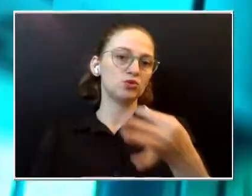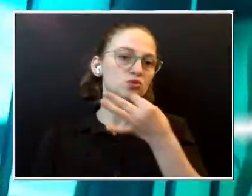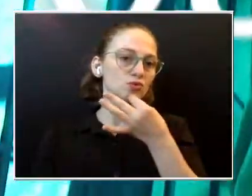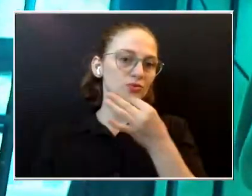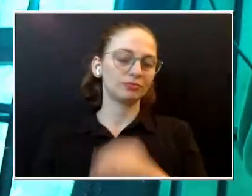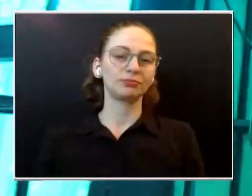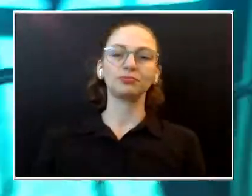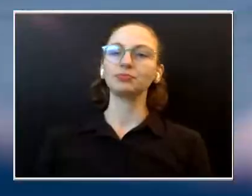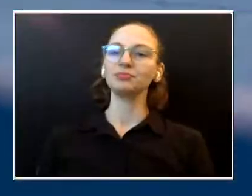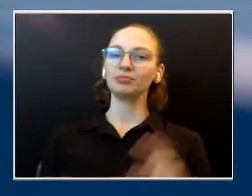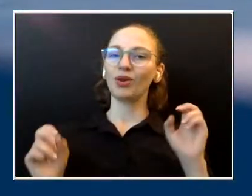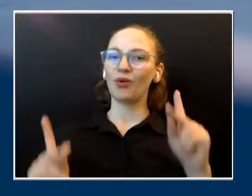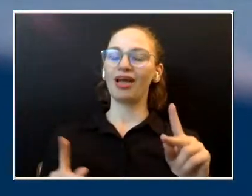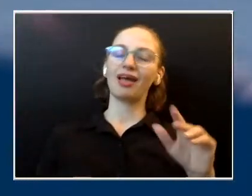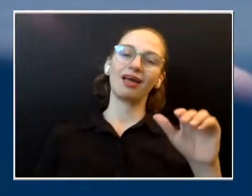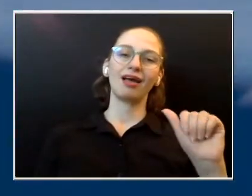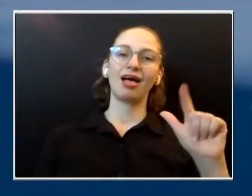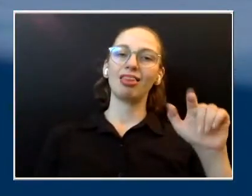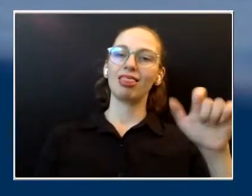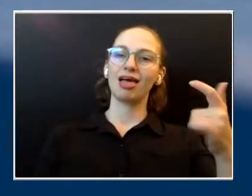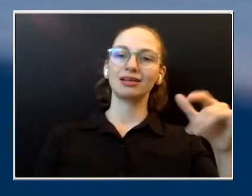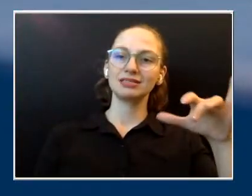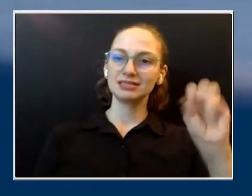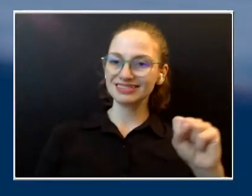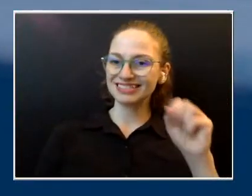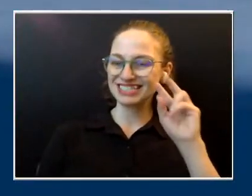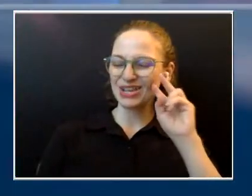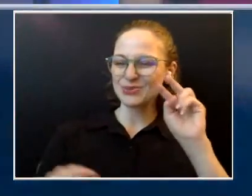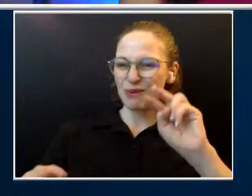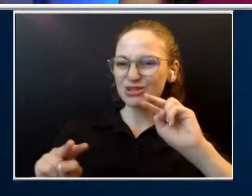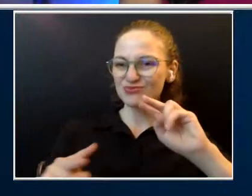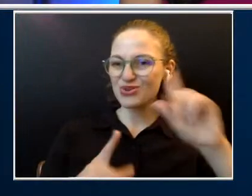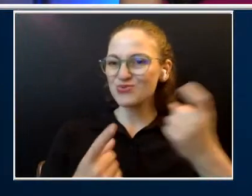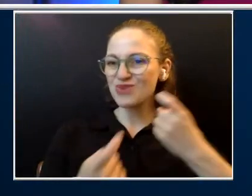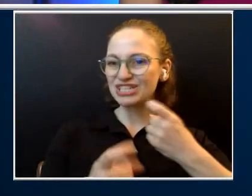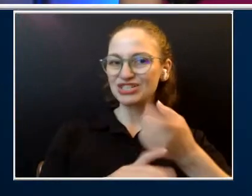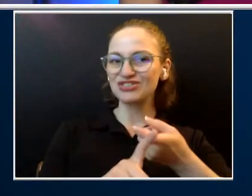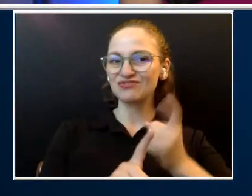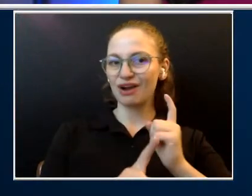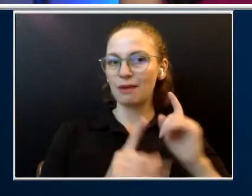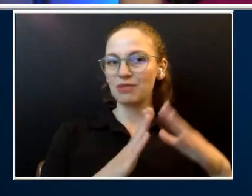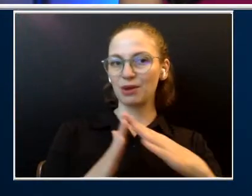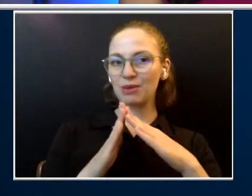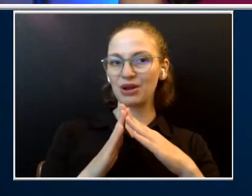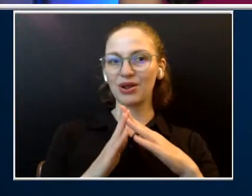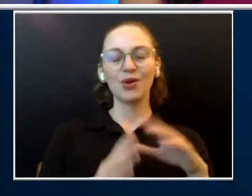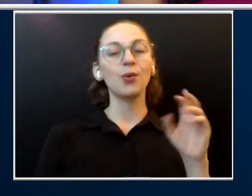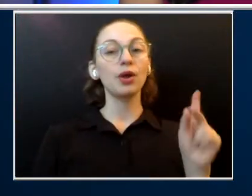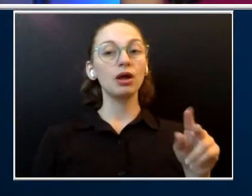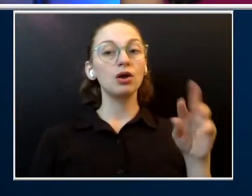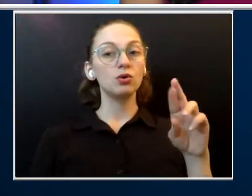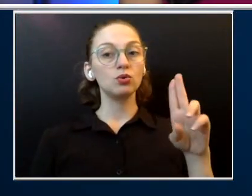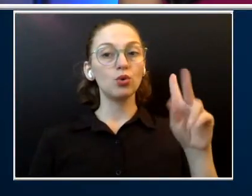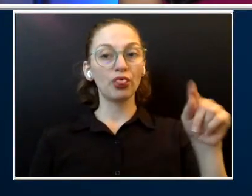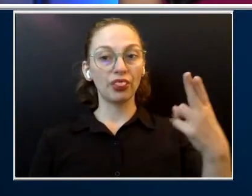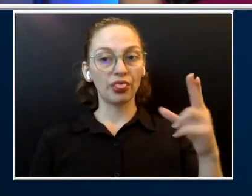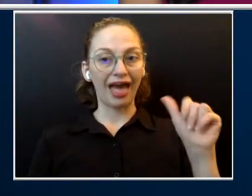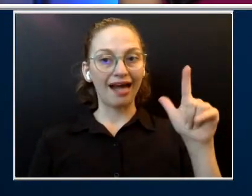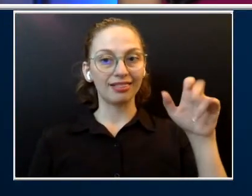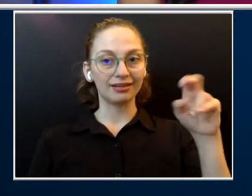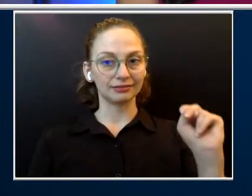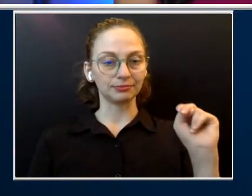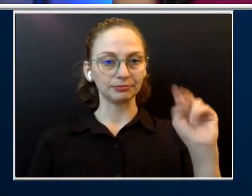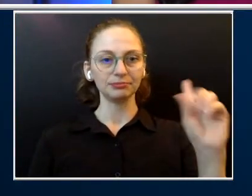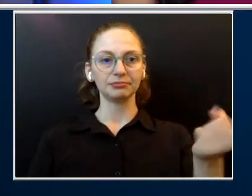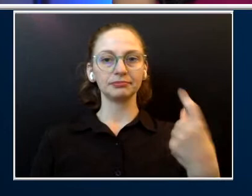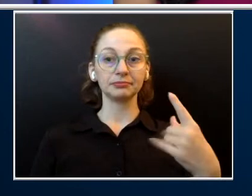community. Alexis, what do you got out there? I have a great question from Ruth Allen. Ruth wrote in on Facebook, speaking of vaccines, I